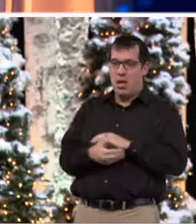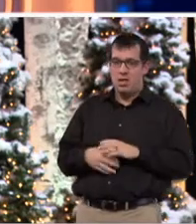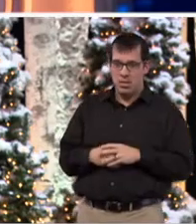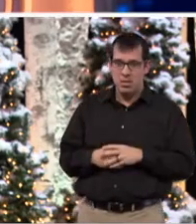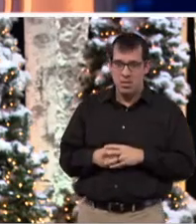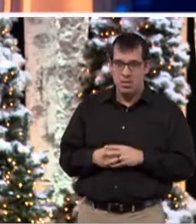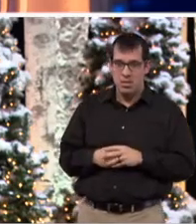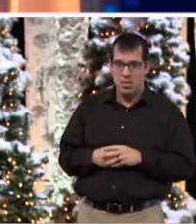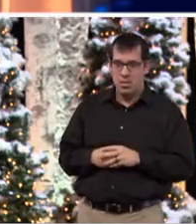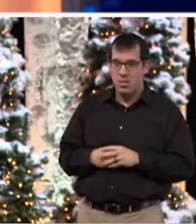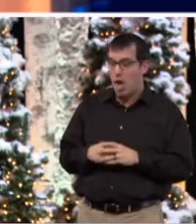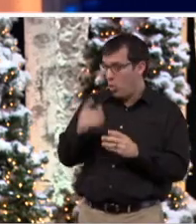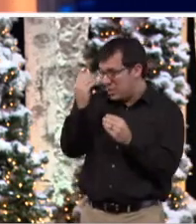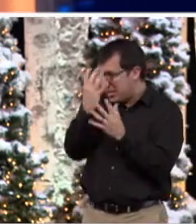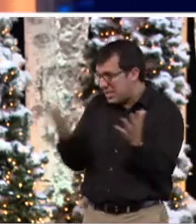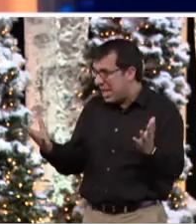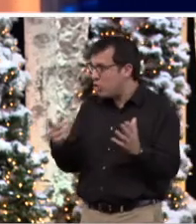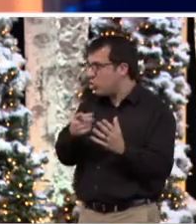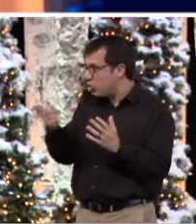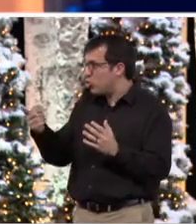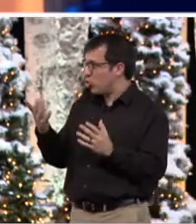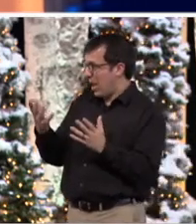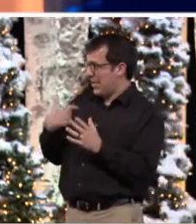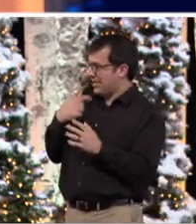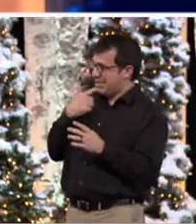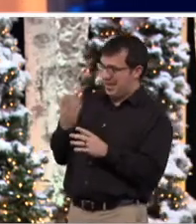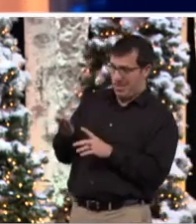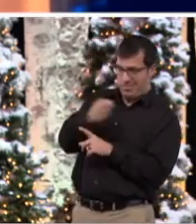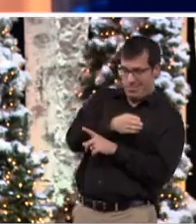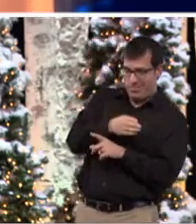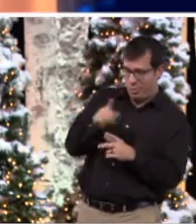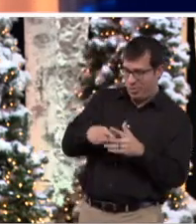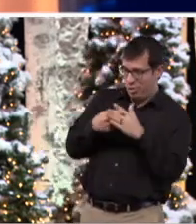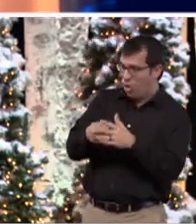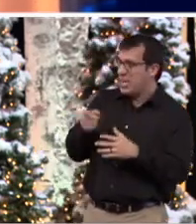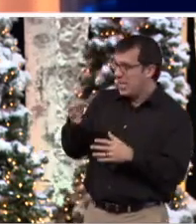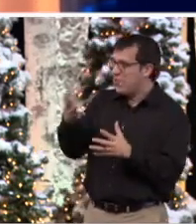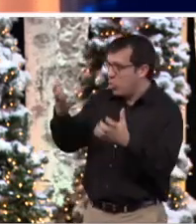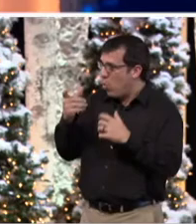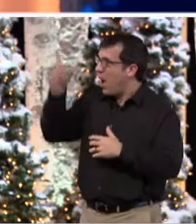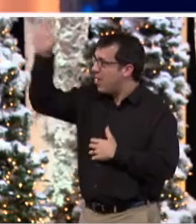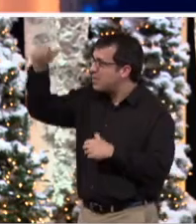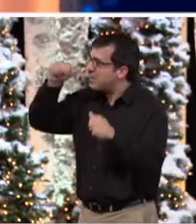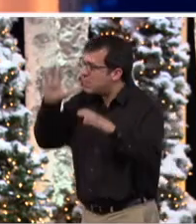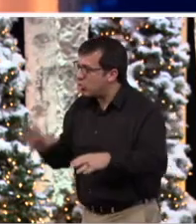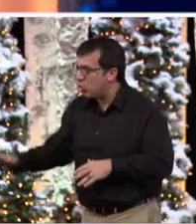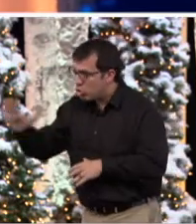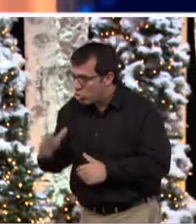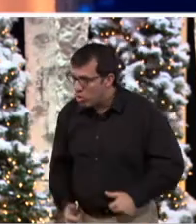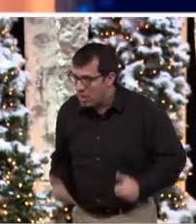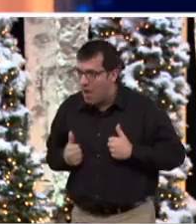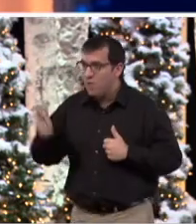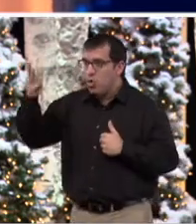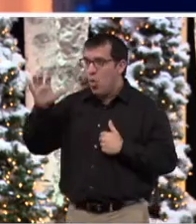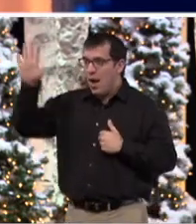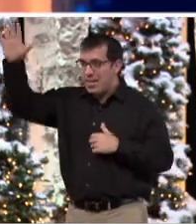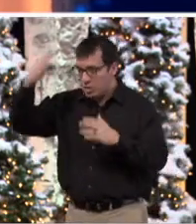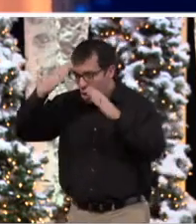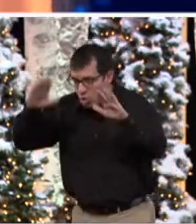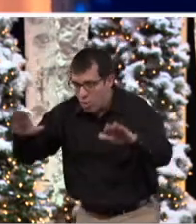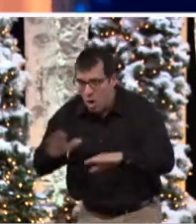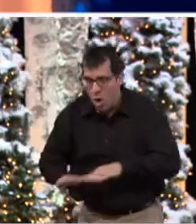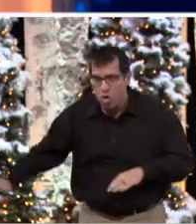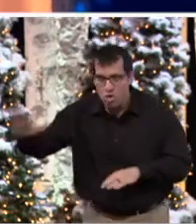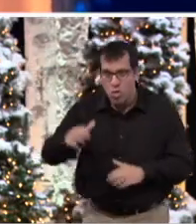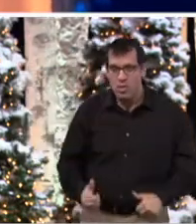And I will say to you what I said when we started. If you want God's blessing on your life, you want God's anointing on your life, you want